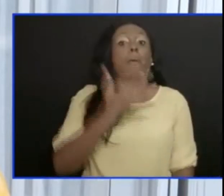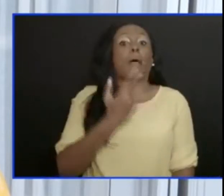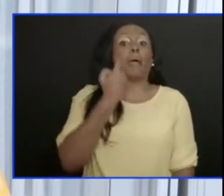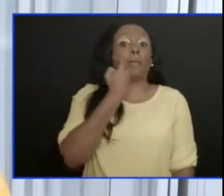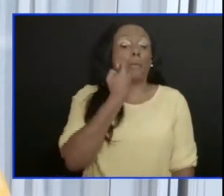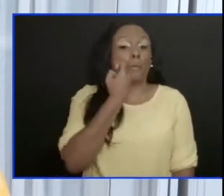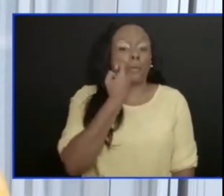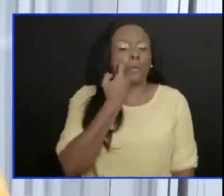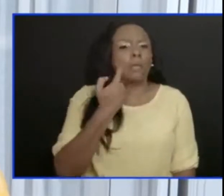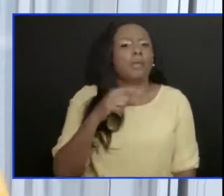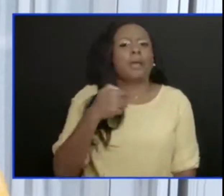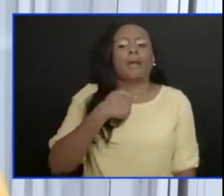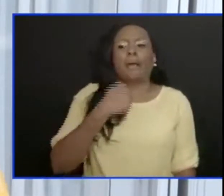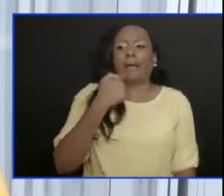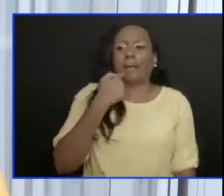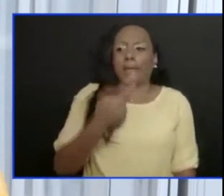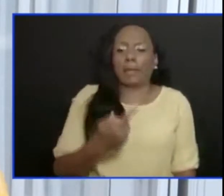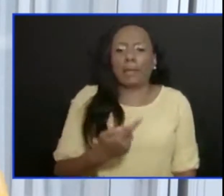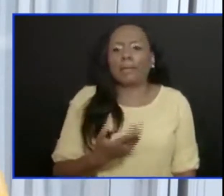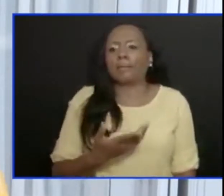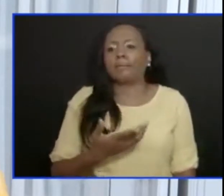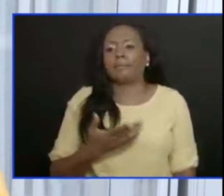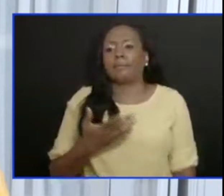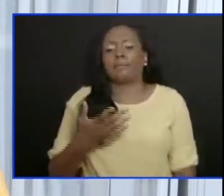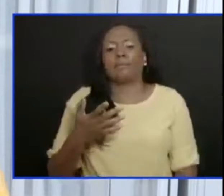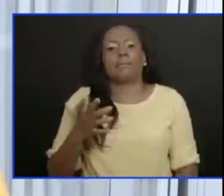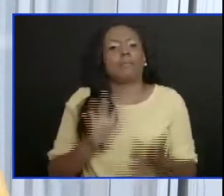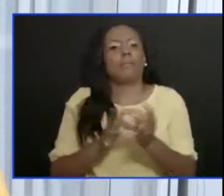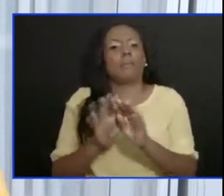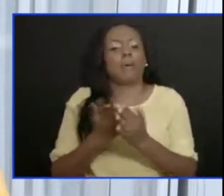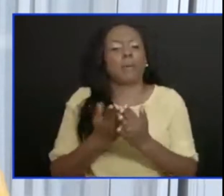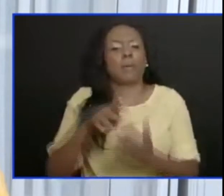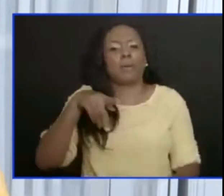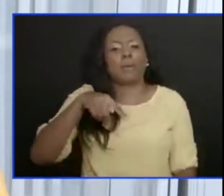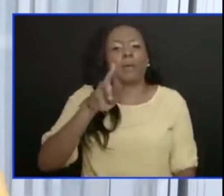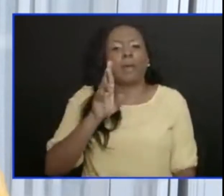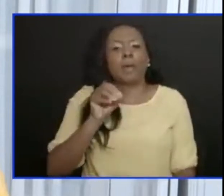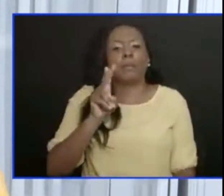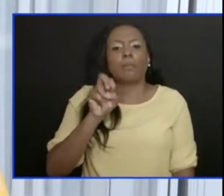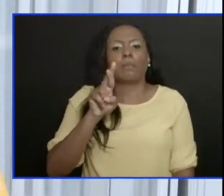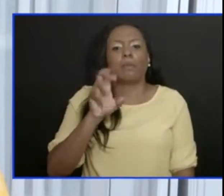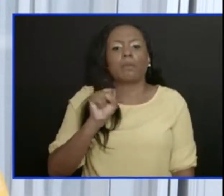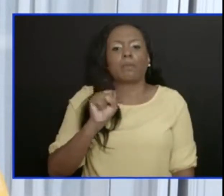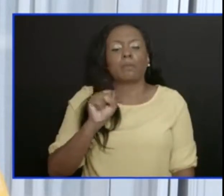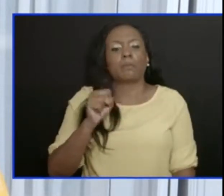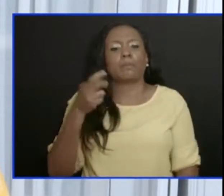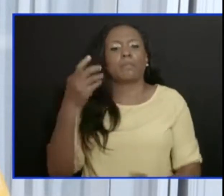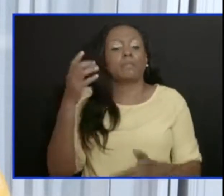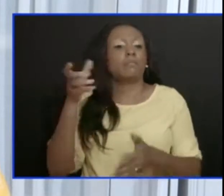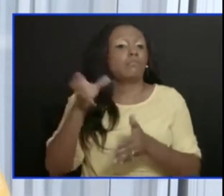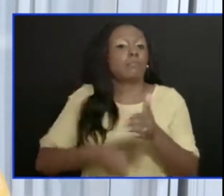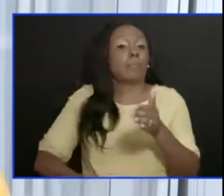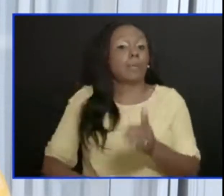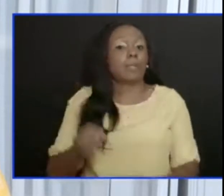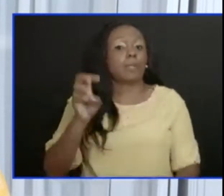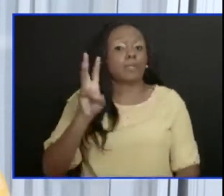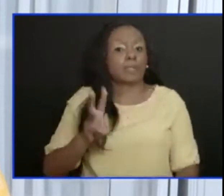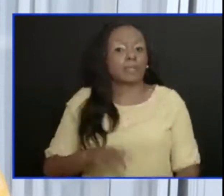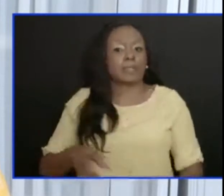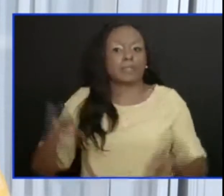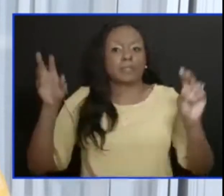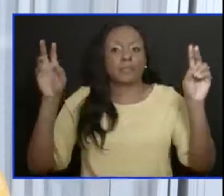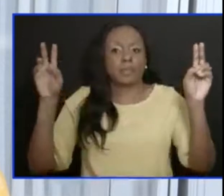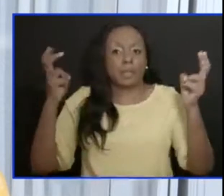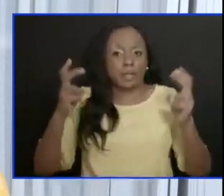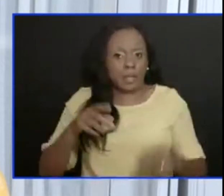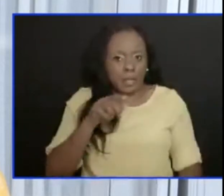nation, you heard me quote from the good book, from Proverbs chapter 6, verse 6 to be exact. "Go to the ants,